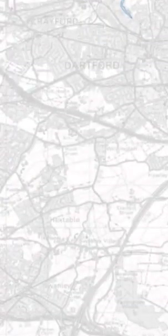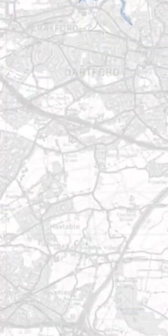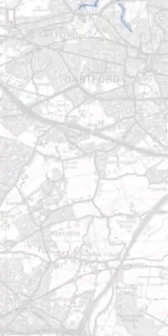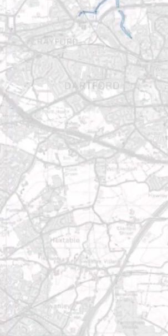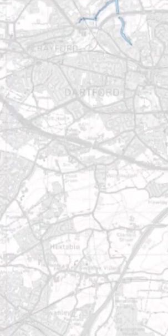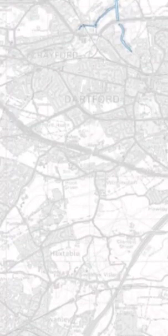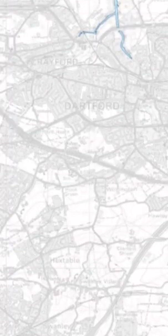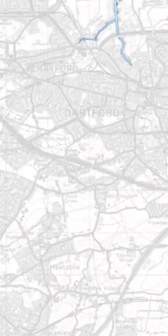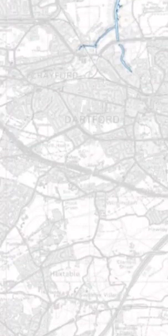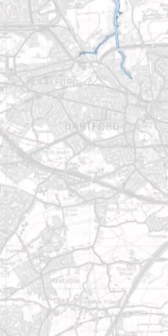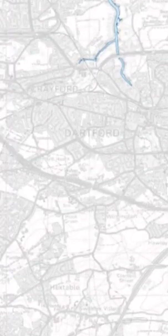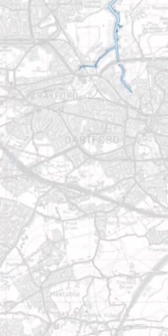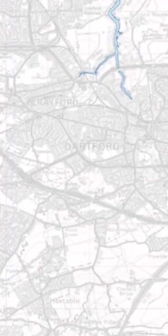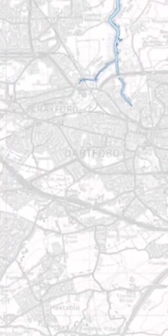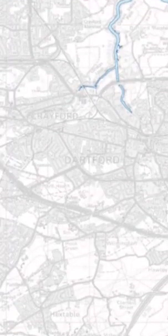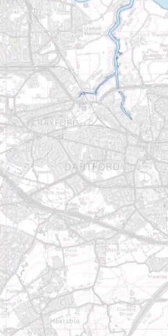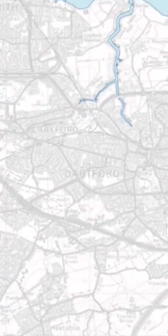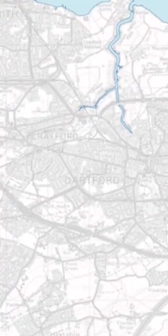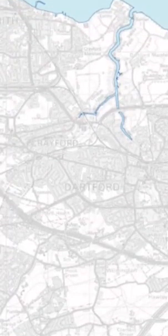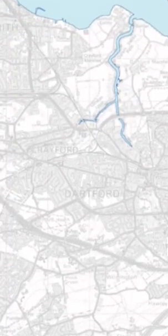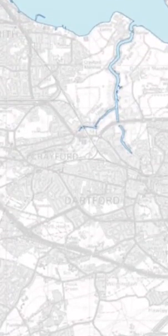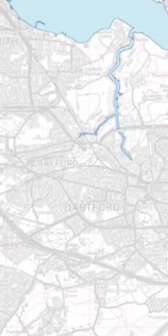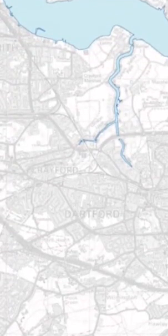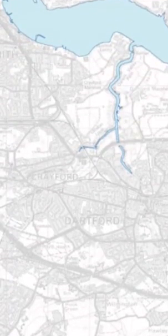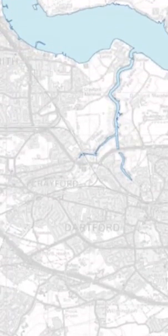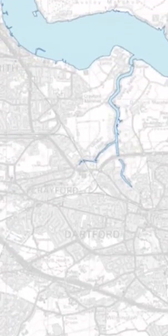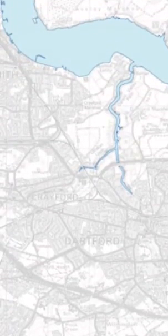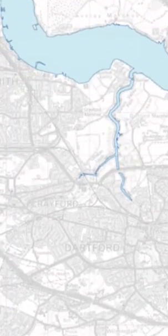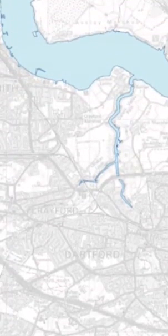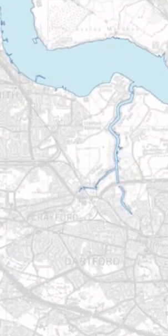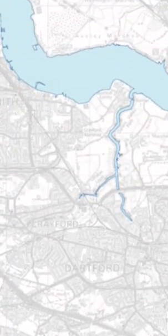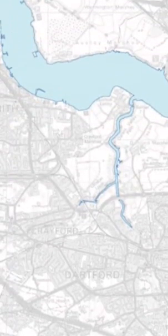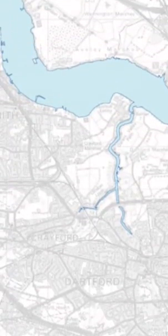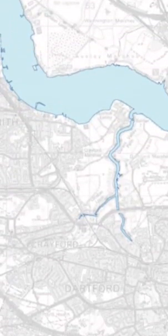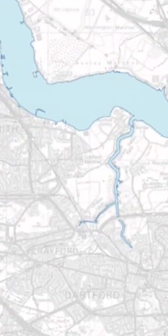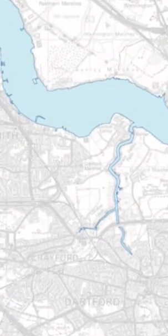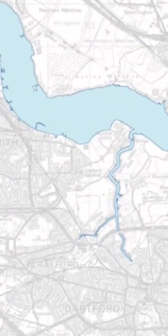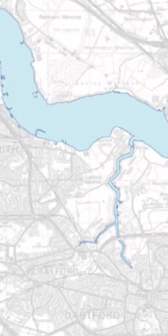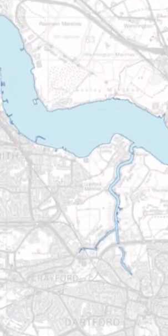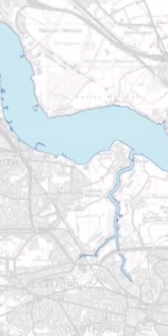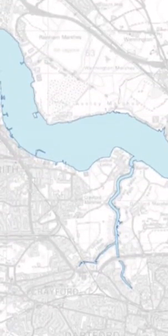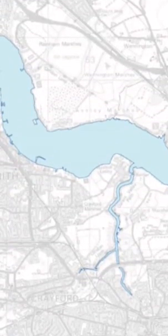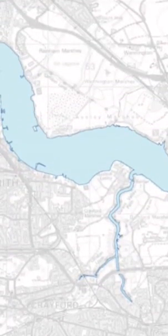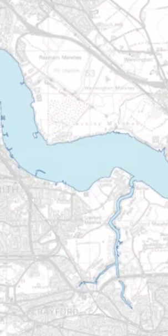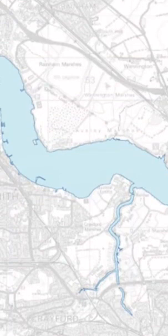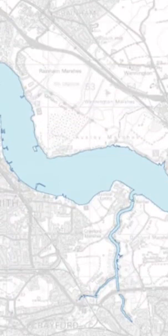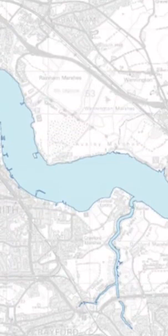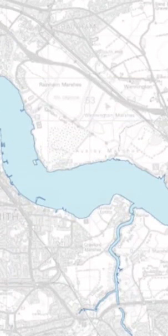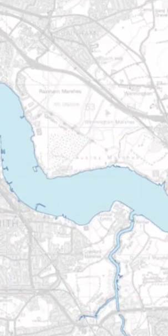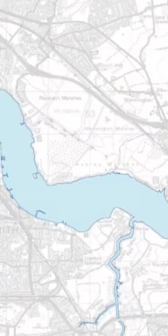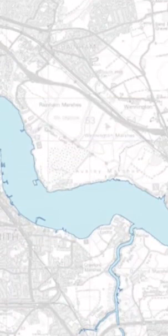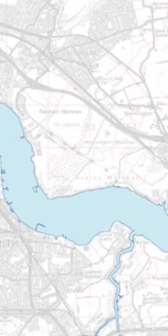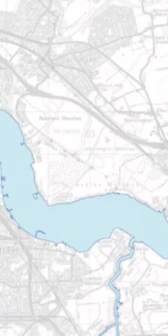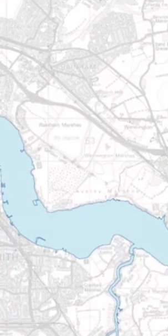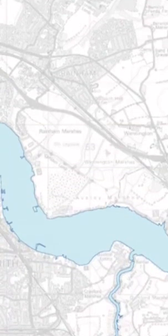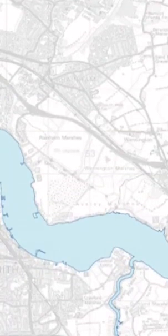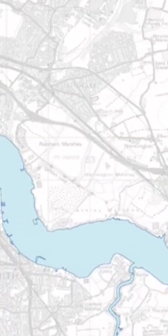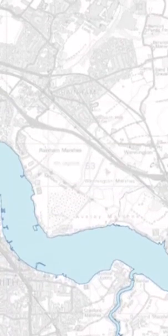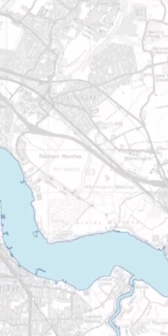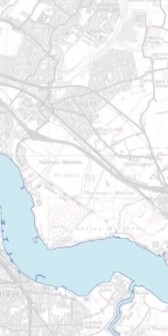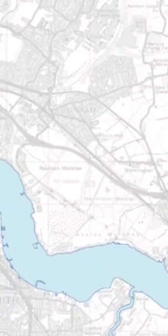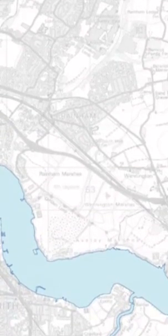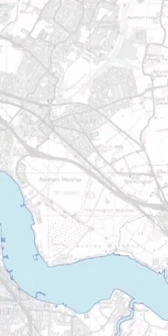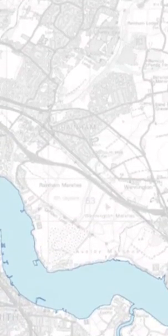the design of utility diversions in areas along the route, it means our overall development boundary, which is the land we need to